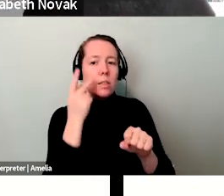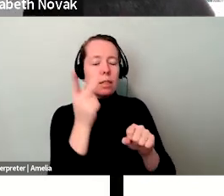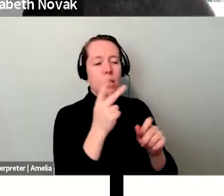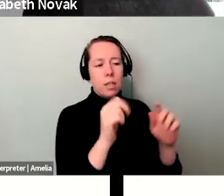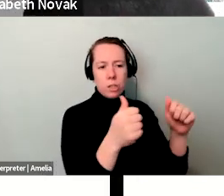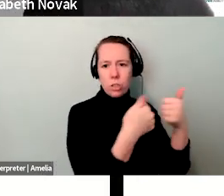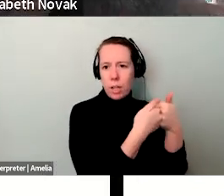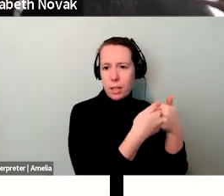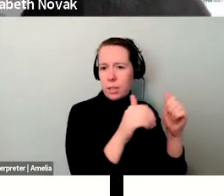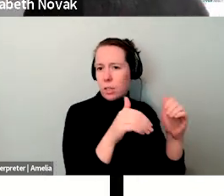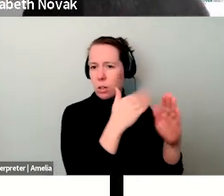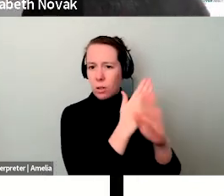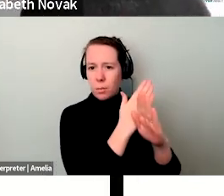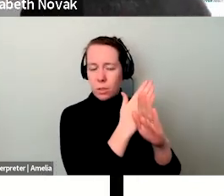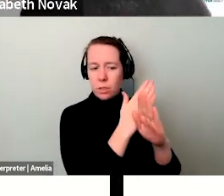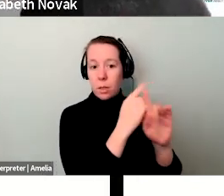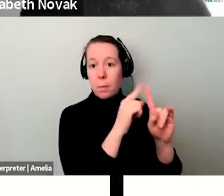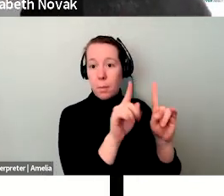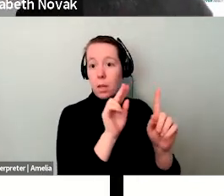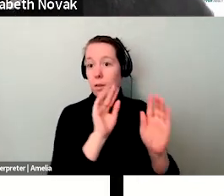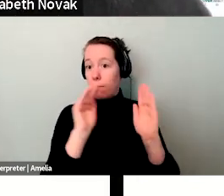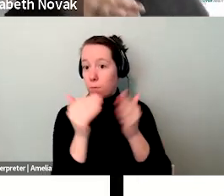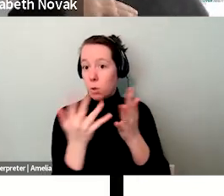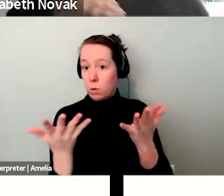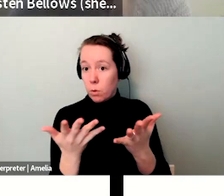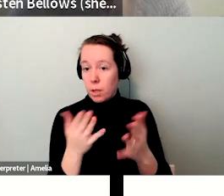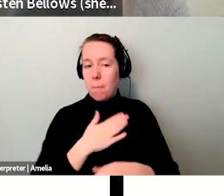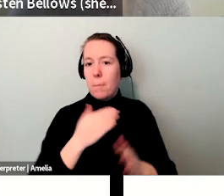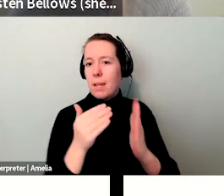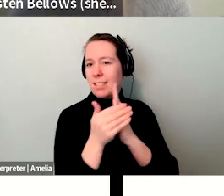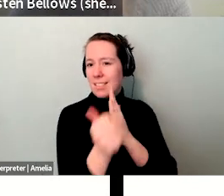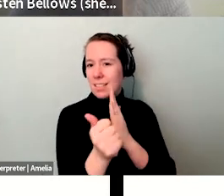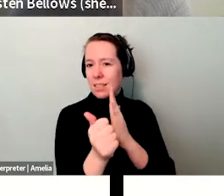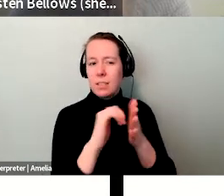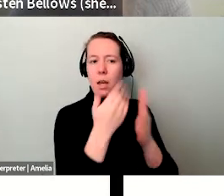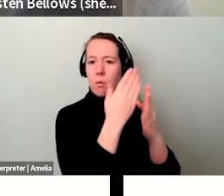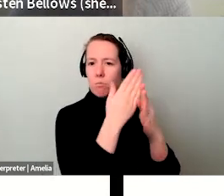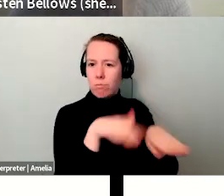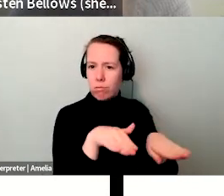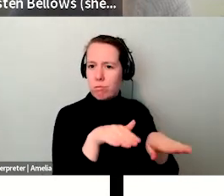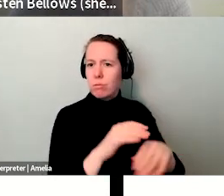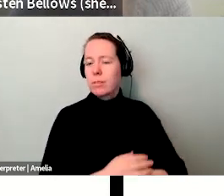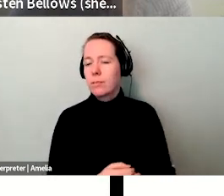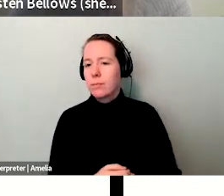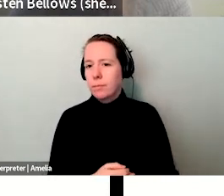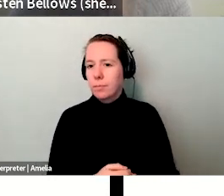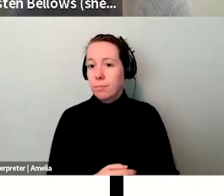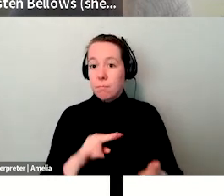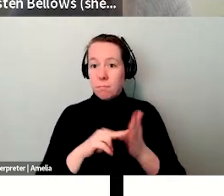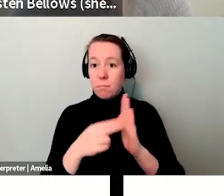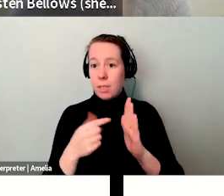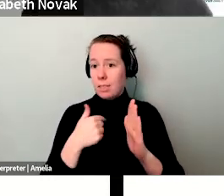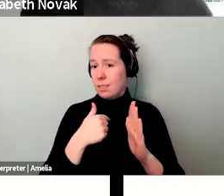I have, and here's my abilities that I can use on the job that are a benefit. So you're not